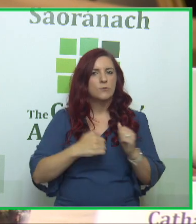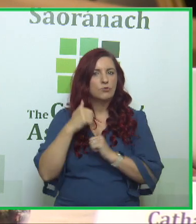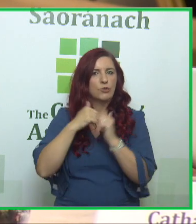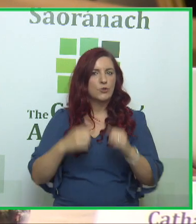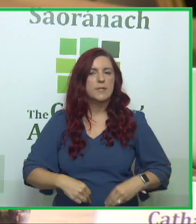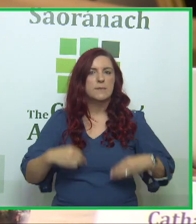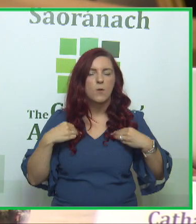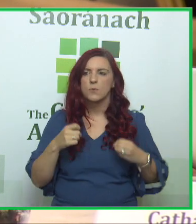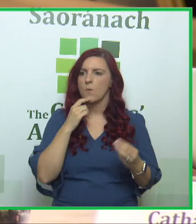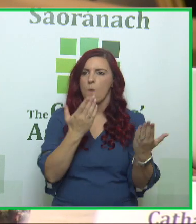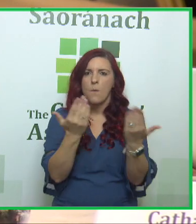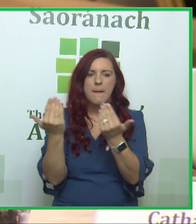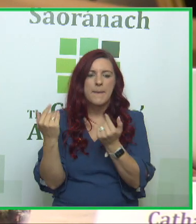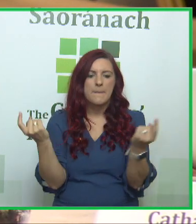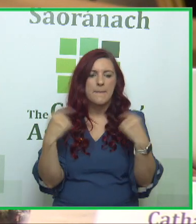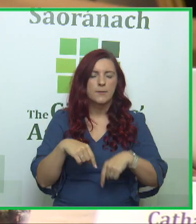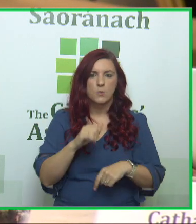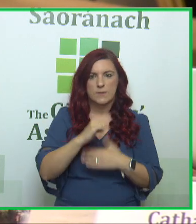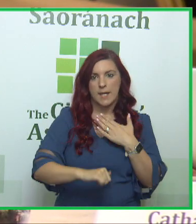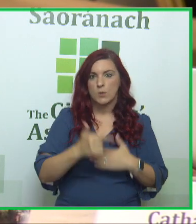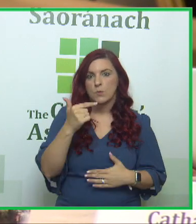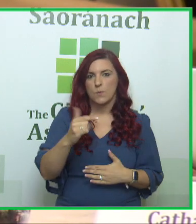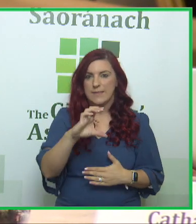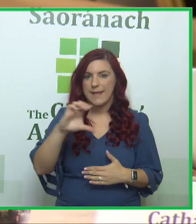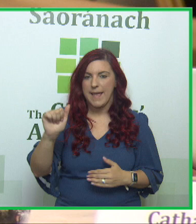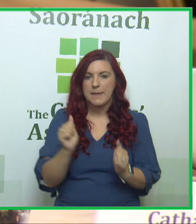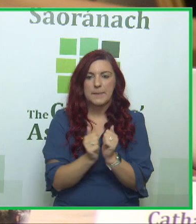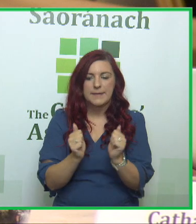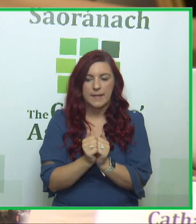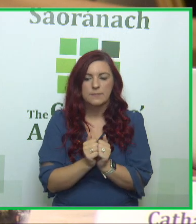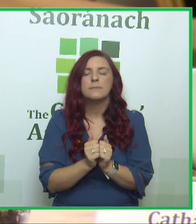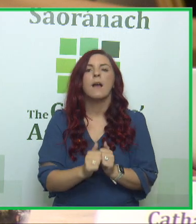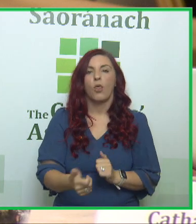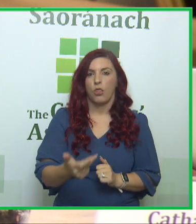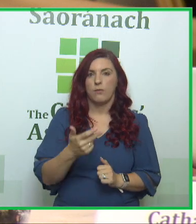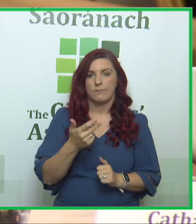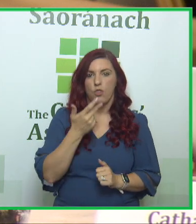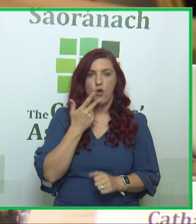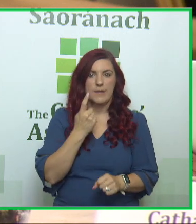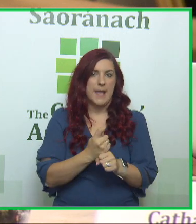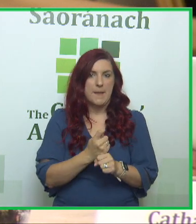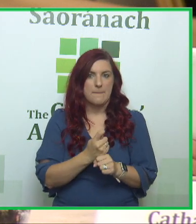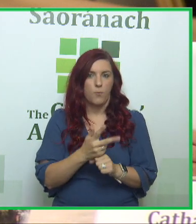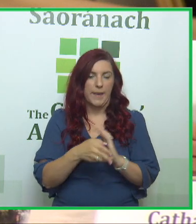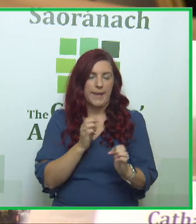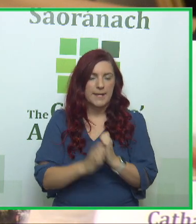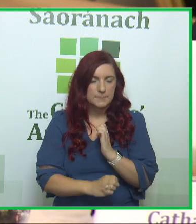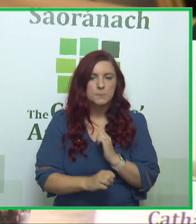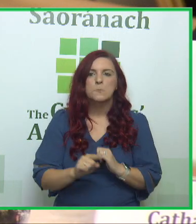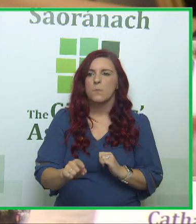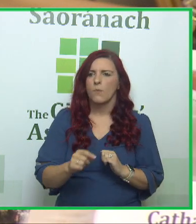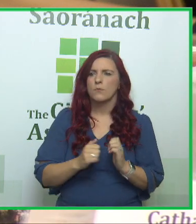today, and welcome back to day 2 of our assembly meeting, third assembly meeting this weekend. Slightly different format for